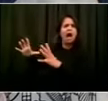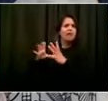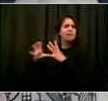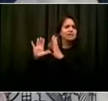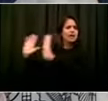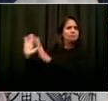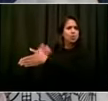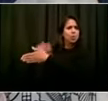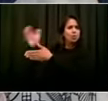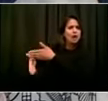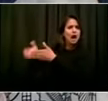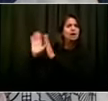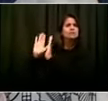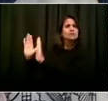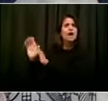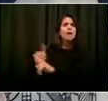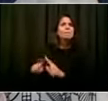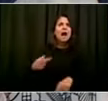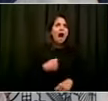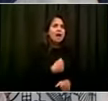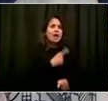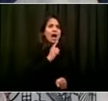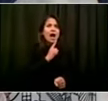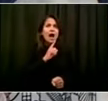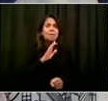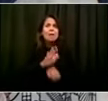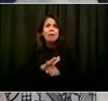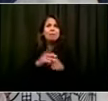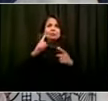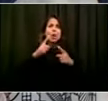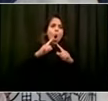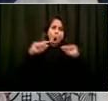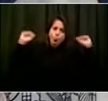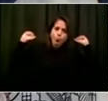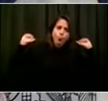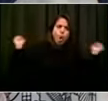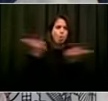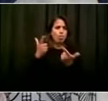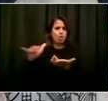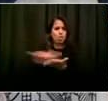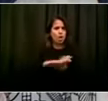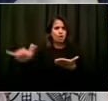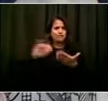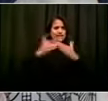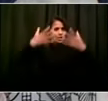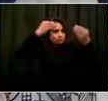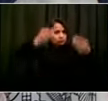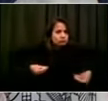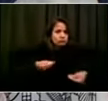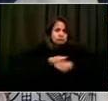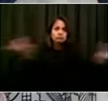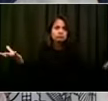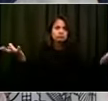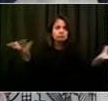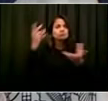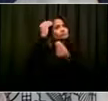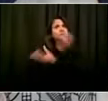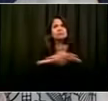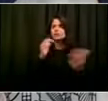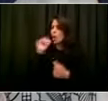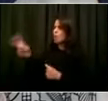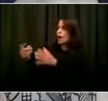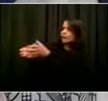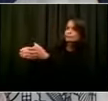as it was ready. We had to get to work immediately with conversations with the state. We had to give people a warning of what it would